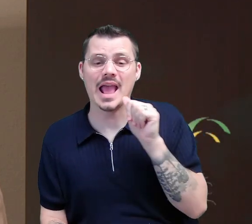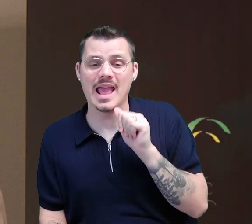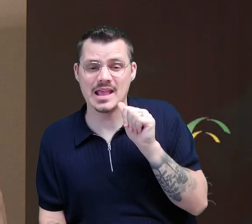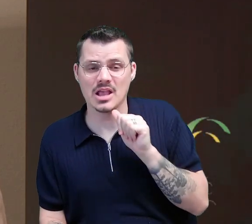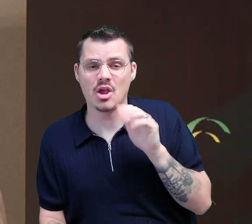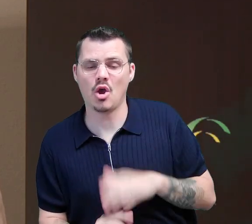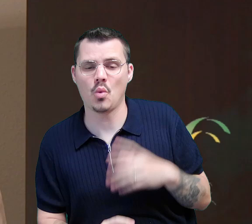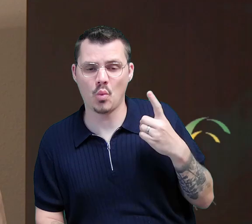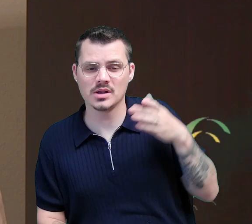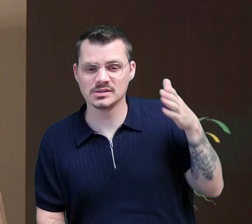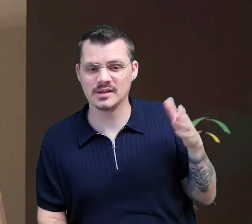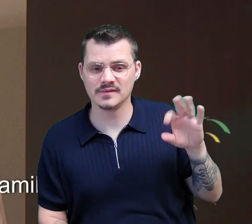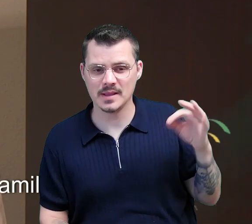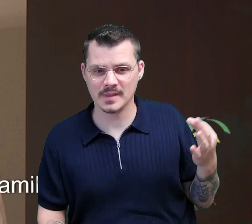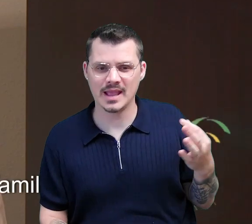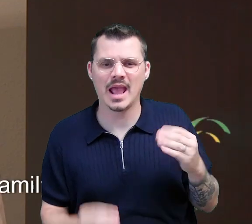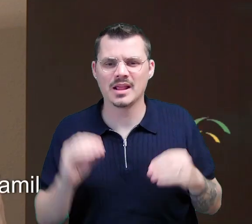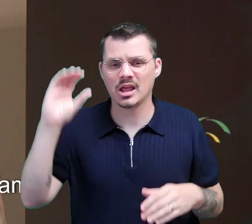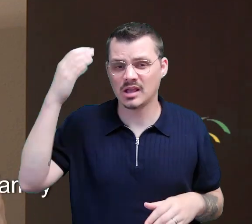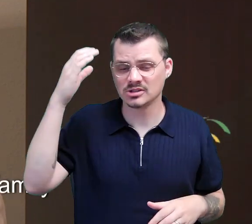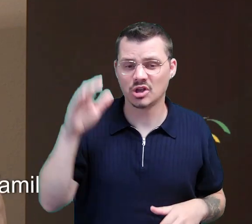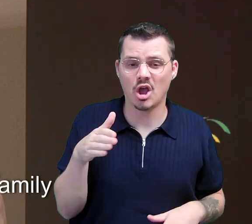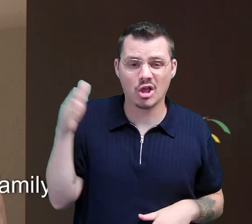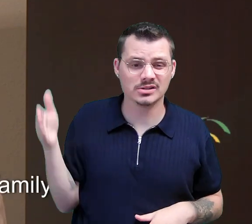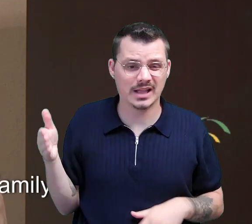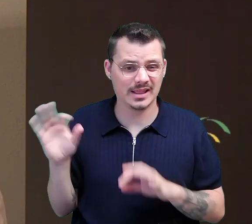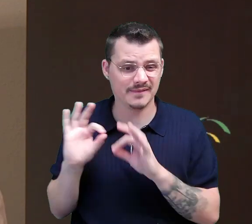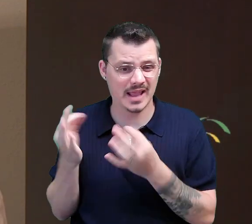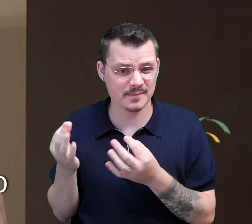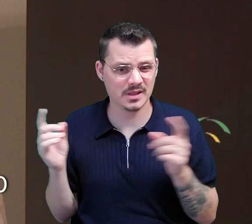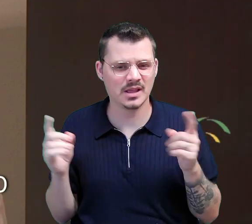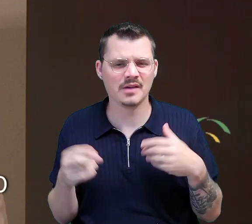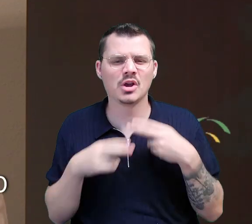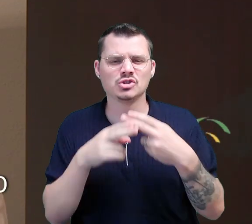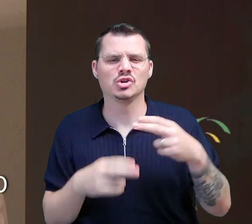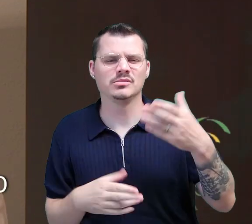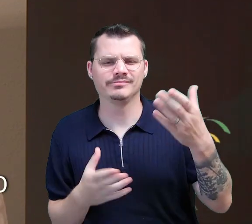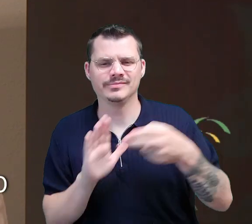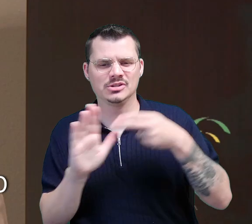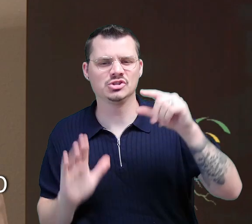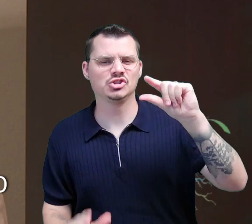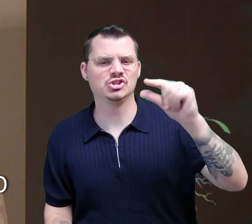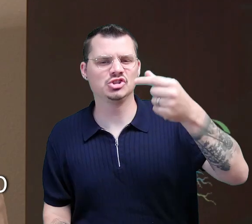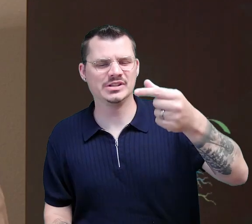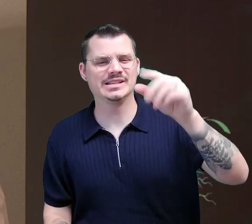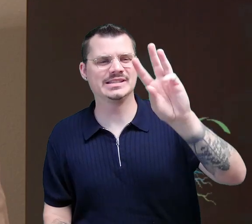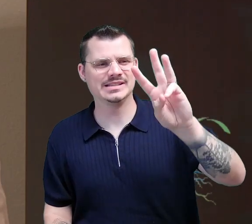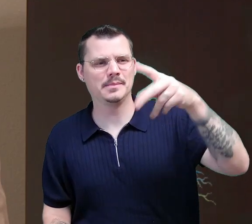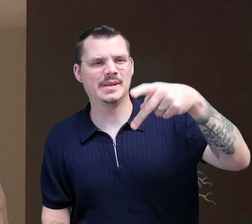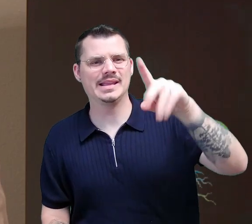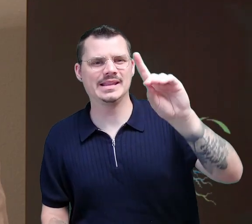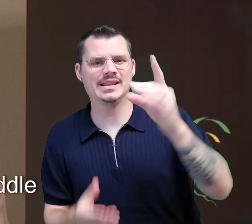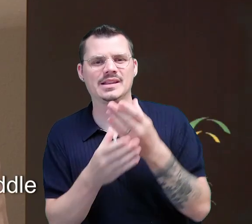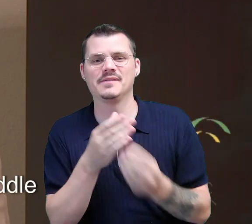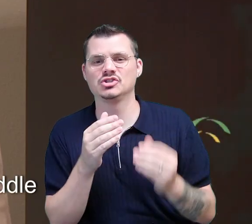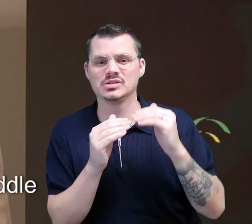aunt on one side and a cousin on the other side of the family who have a condition called G6PD